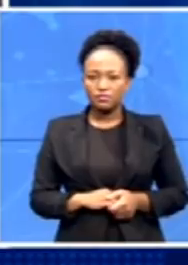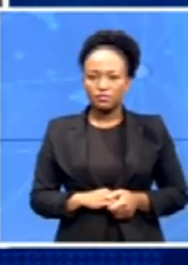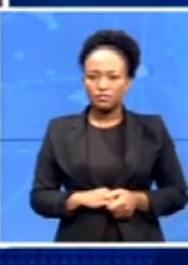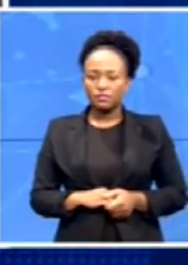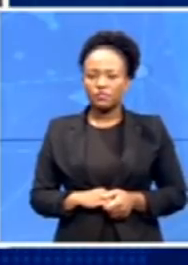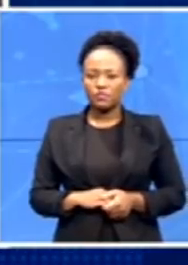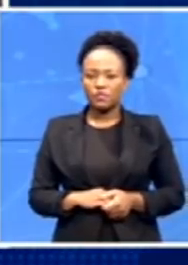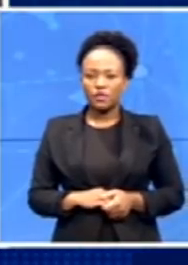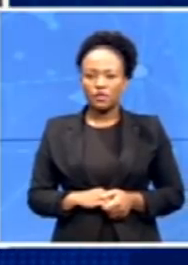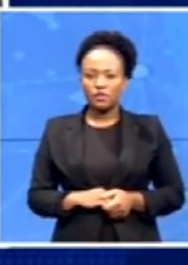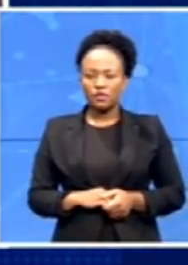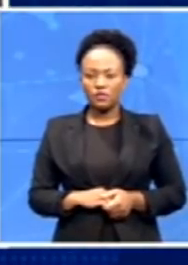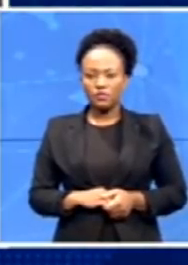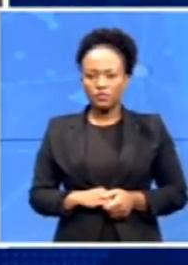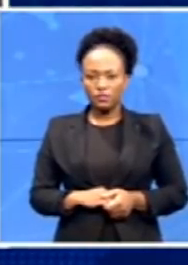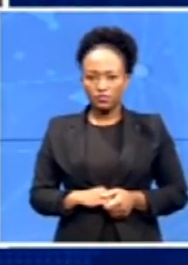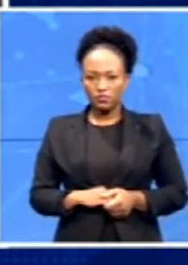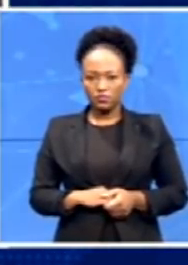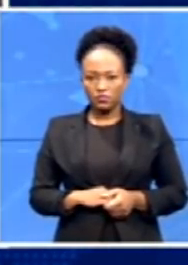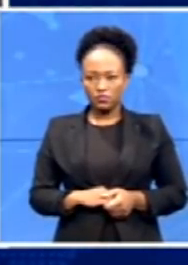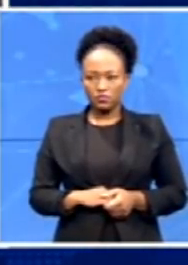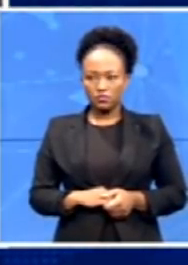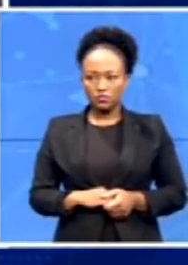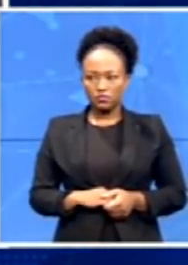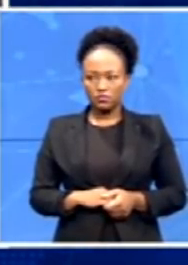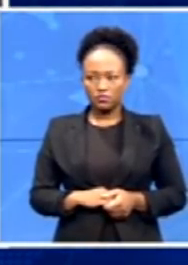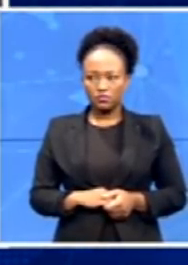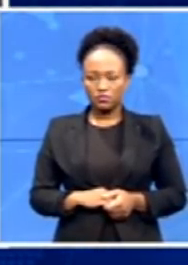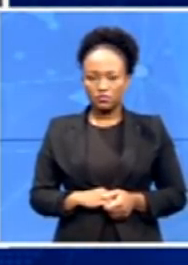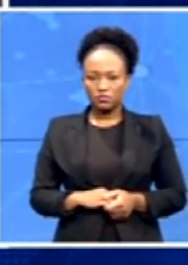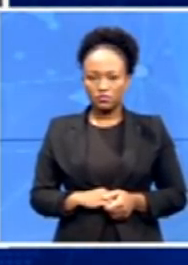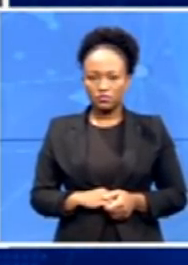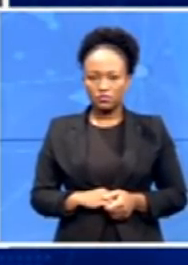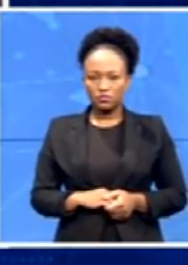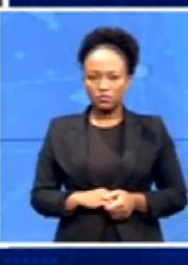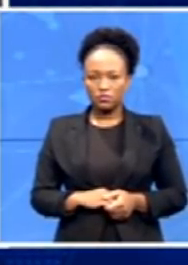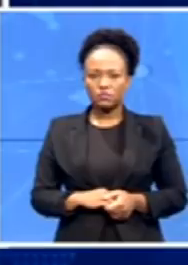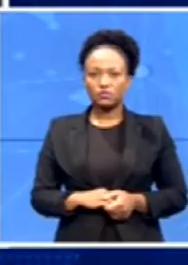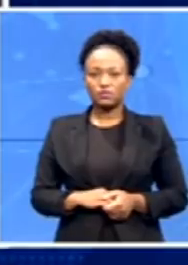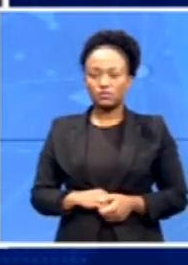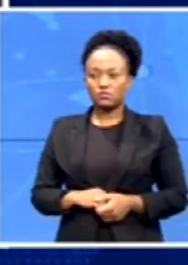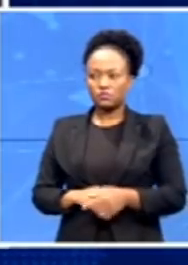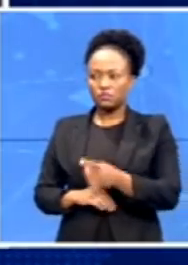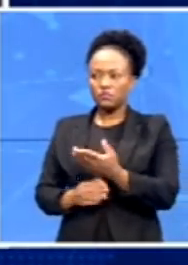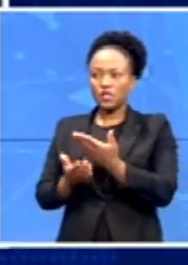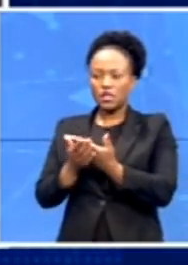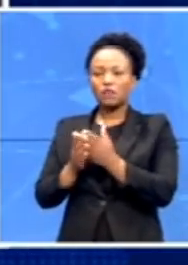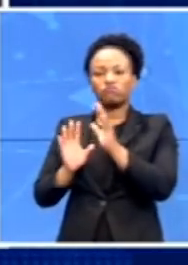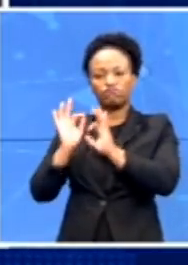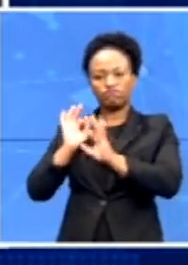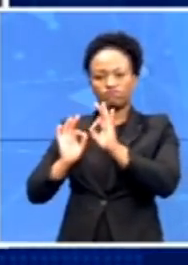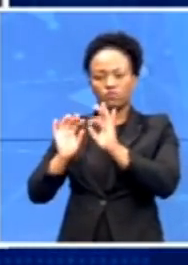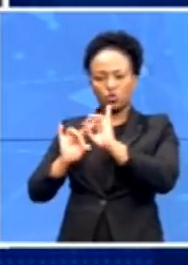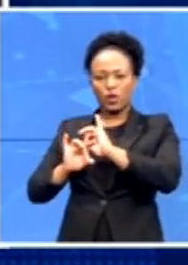I remember correctly, and Ms. Jacobus can clarify that, is in paragraph